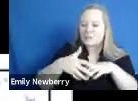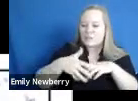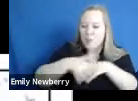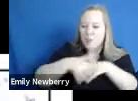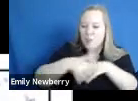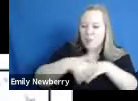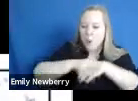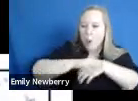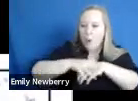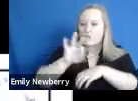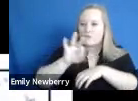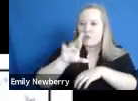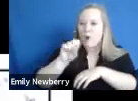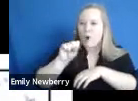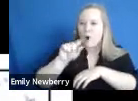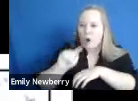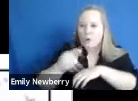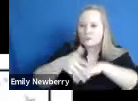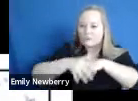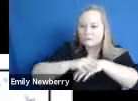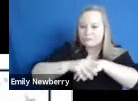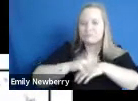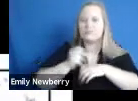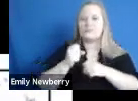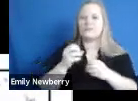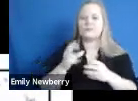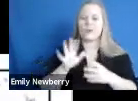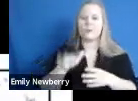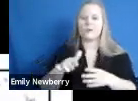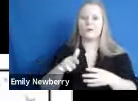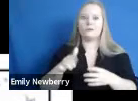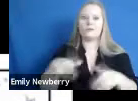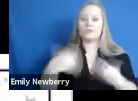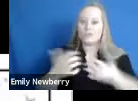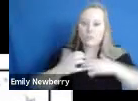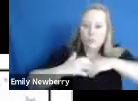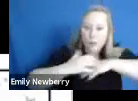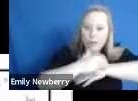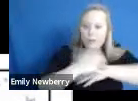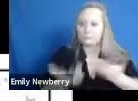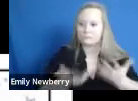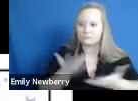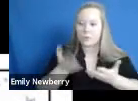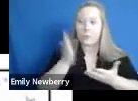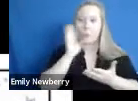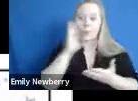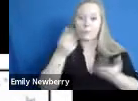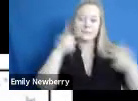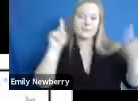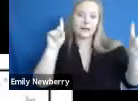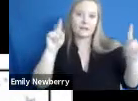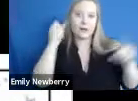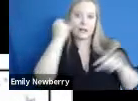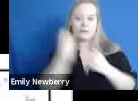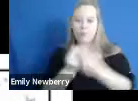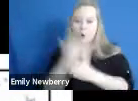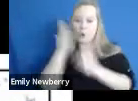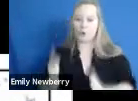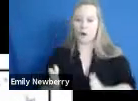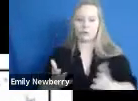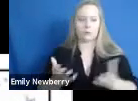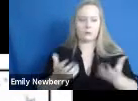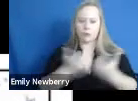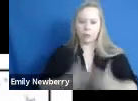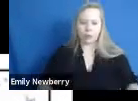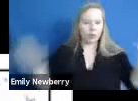we're to make recommendations on something like grapes, is it going to pan out? If a grower loses their whole entire crop due to a